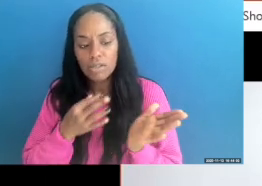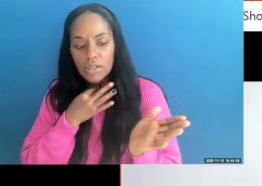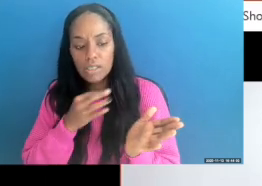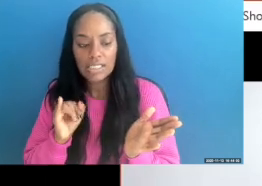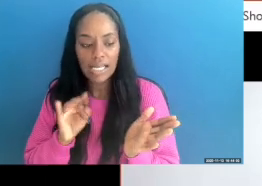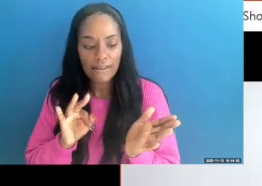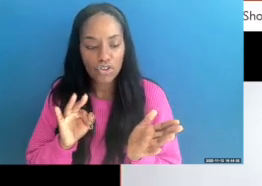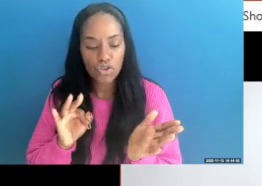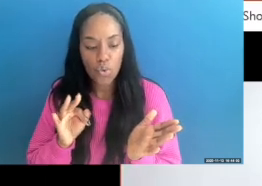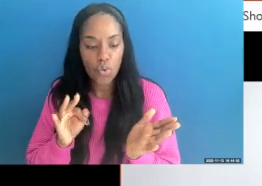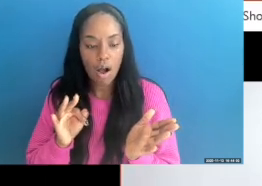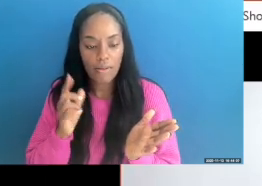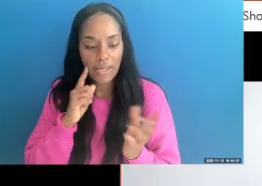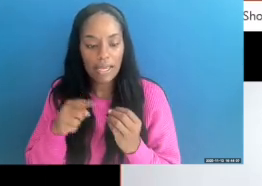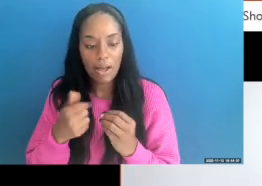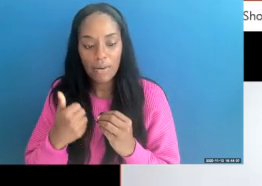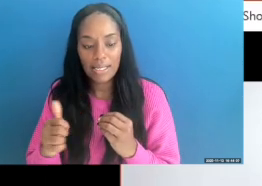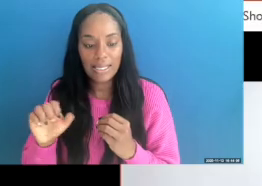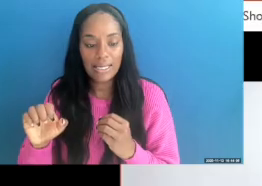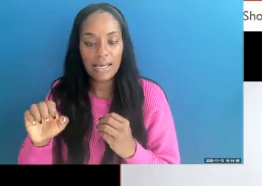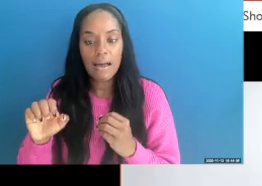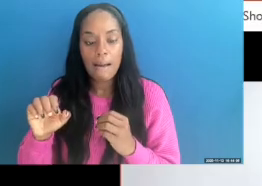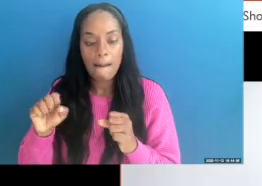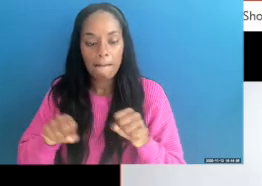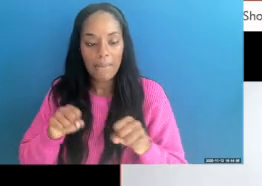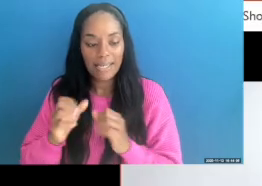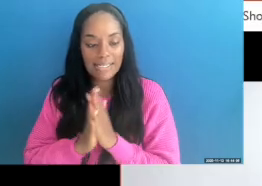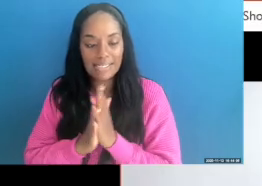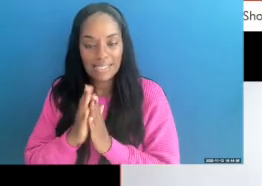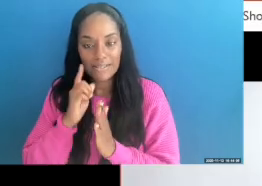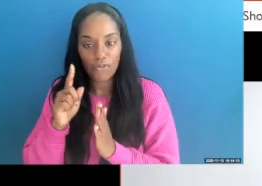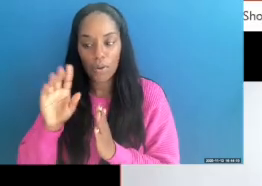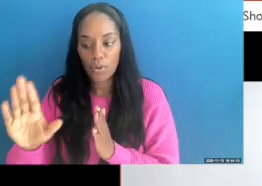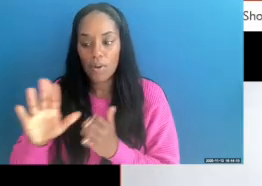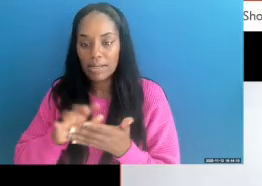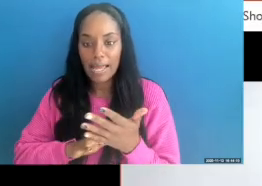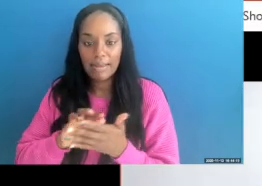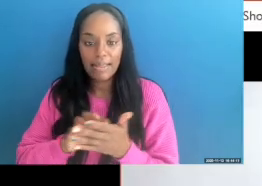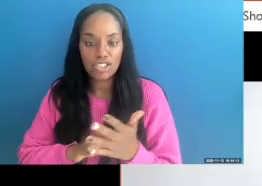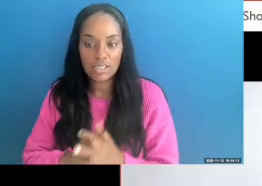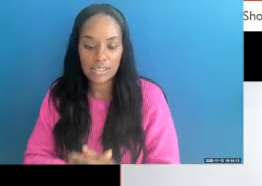factoring any future funding for e-bike incentives into your calculations. Thanks.